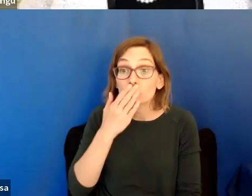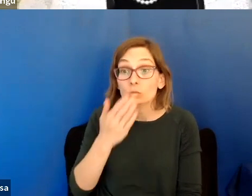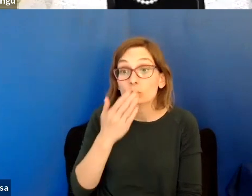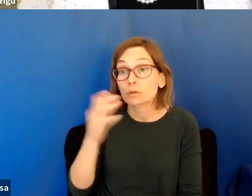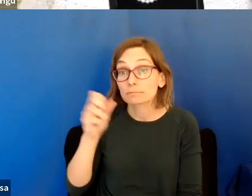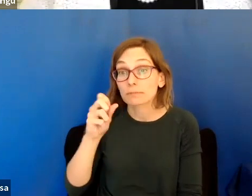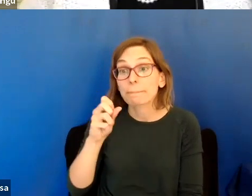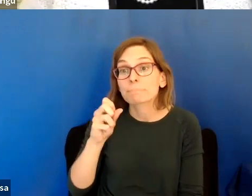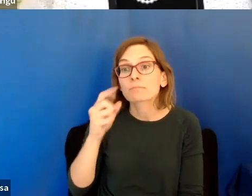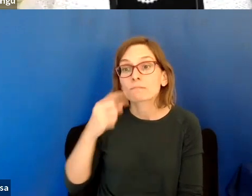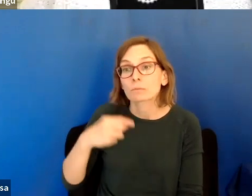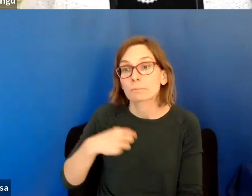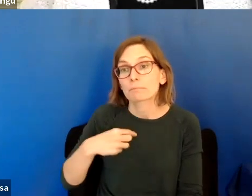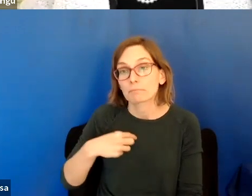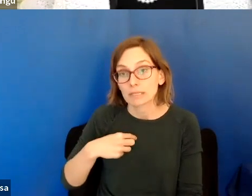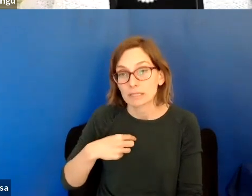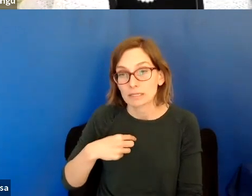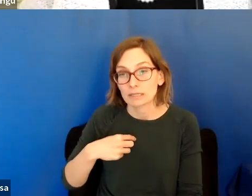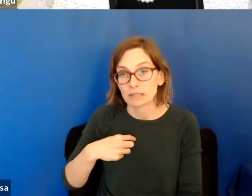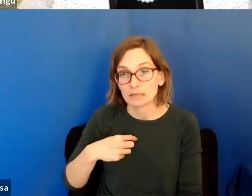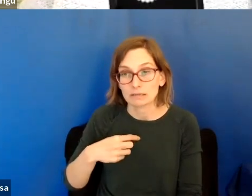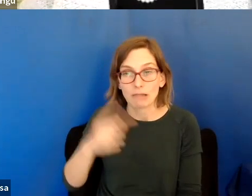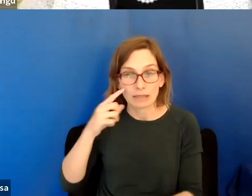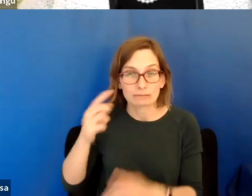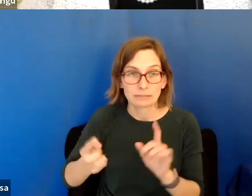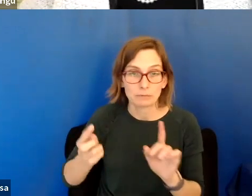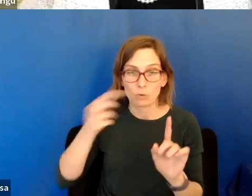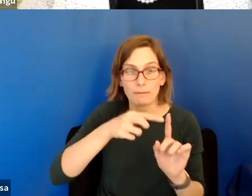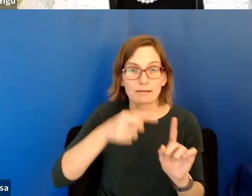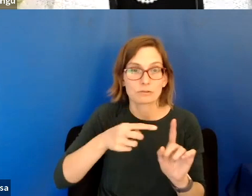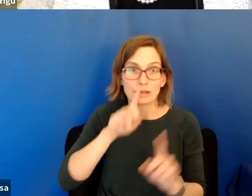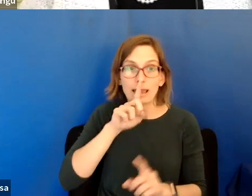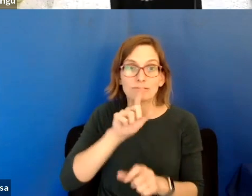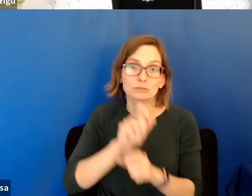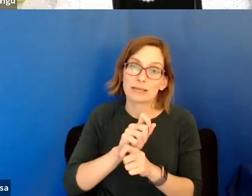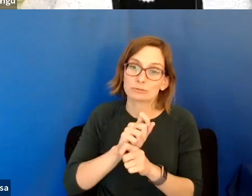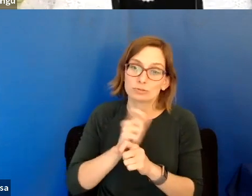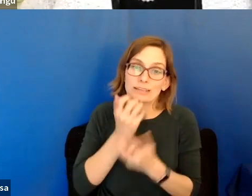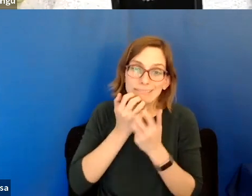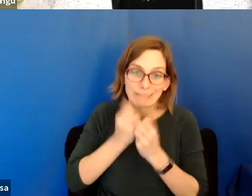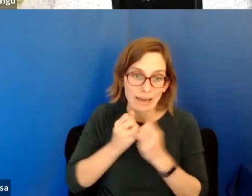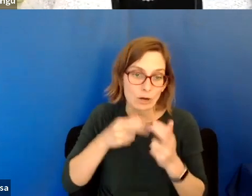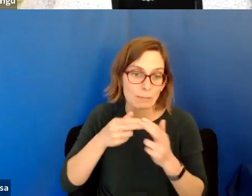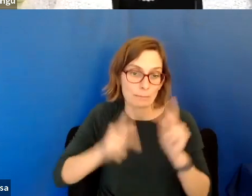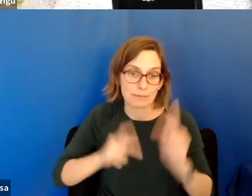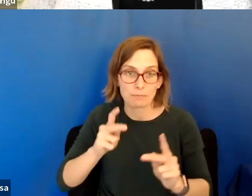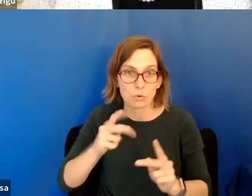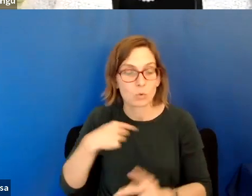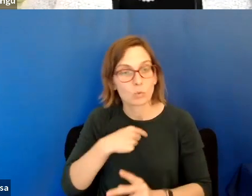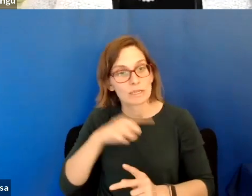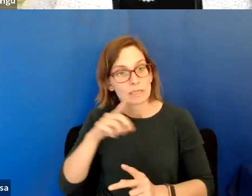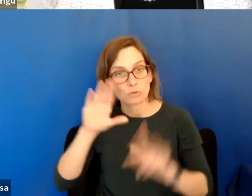me, I think, and again, I keep going back to it, you have to actually care about people. I think that we do a great job